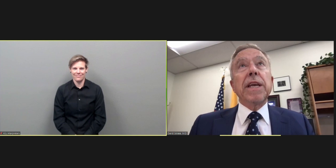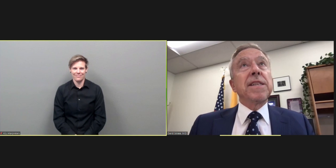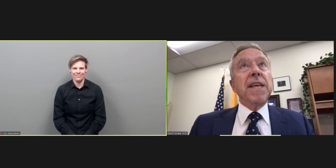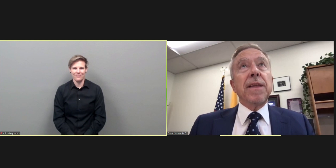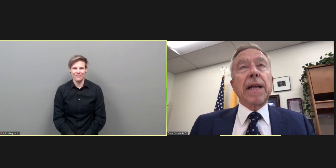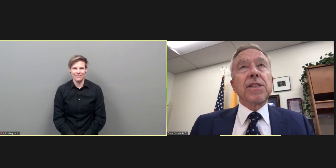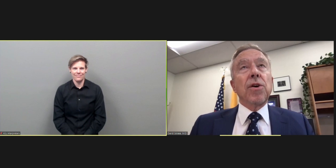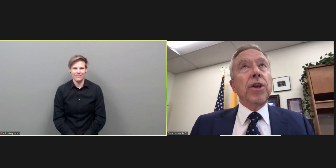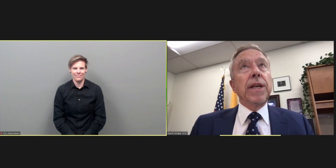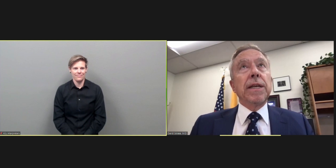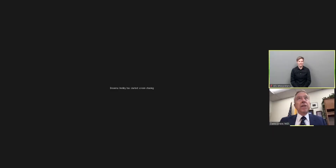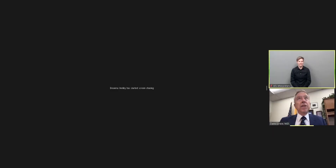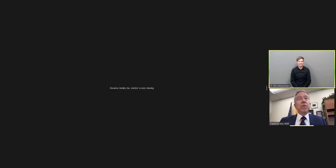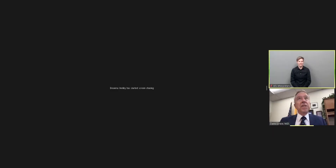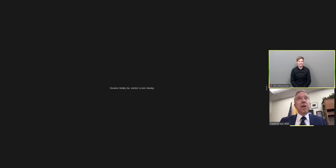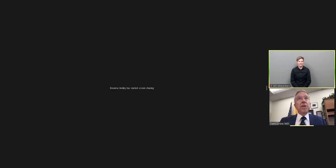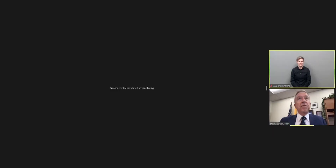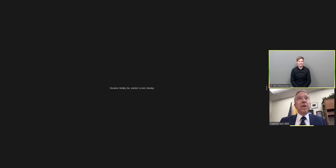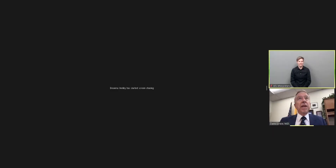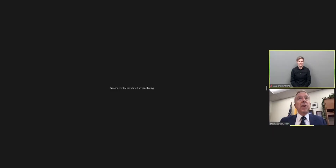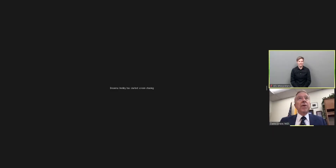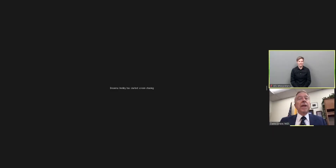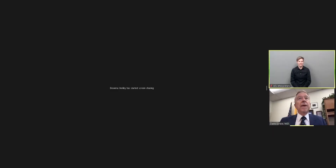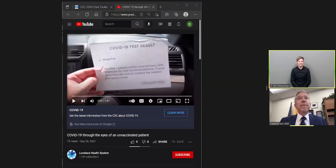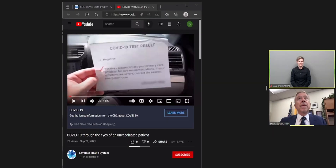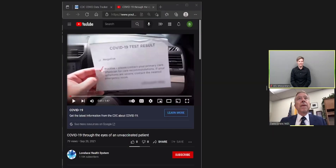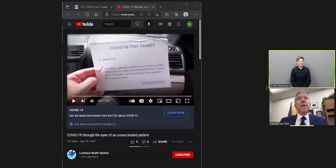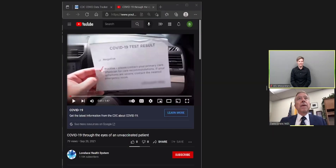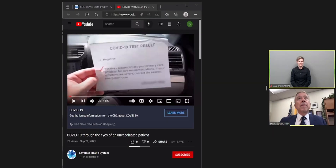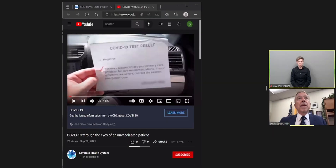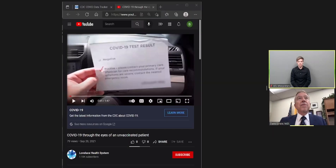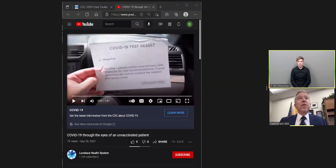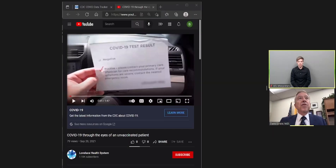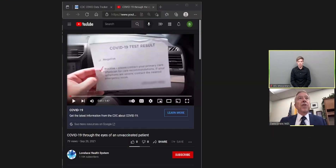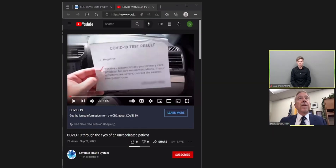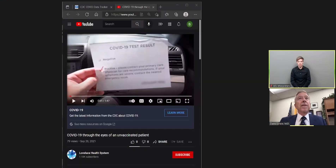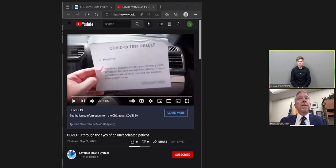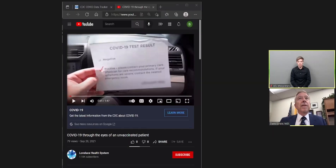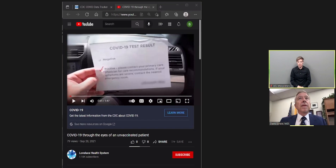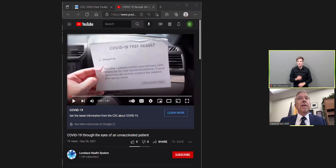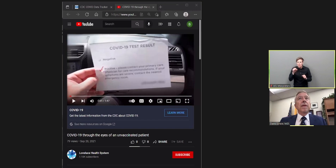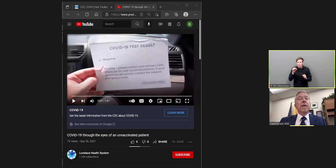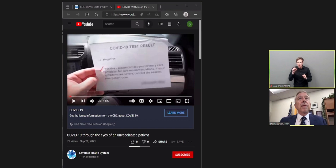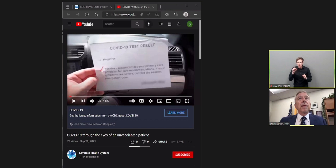Rihanna, we could see that. So all you needed to do is start the video and make it full screen.